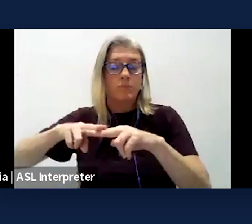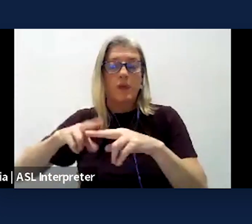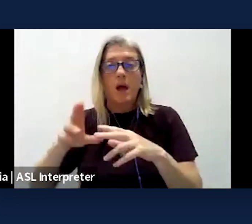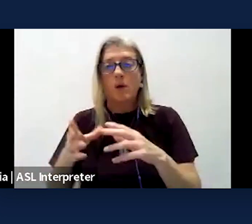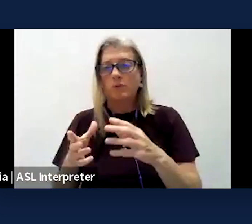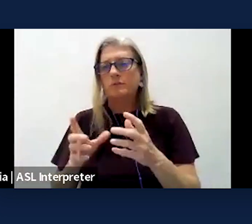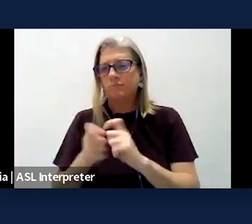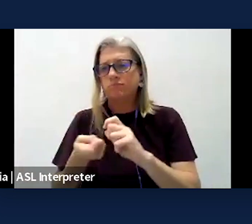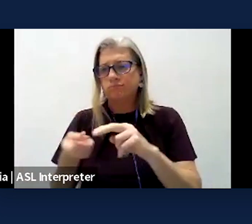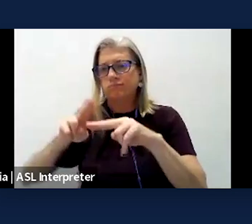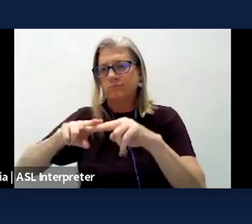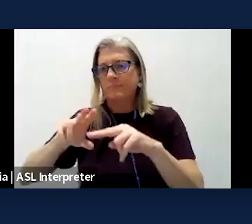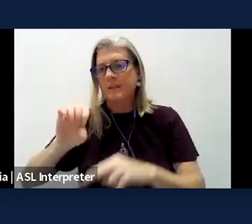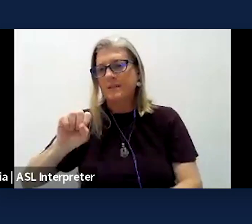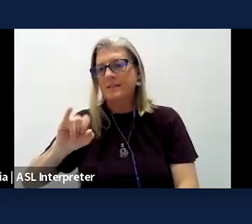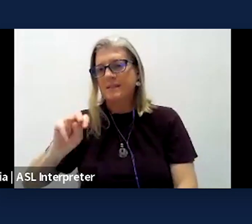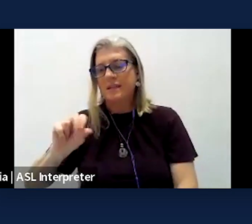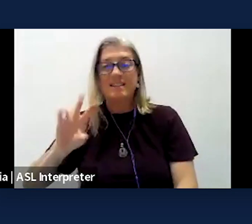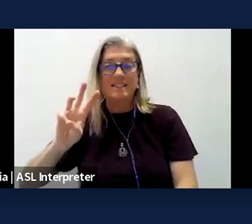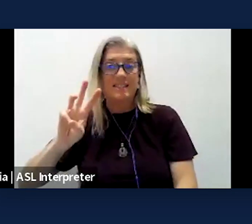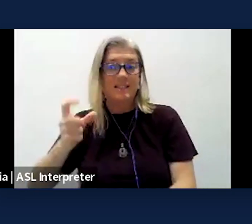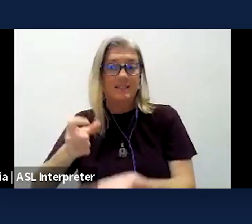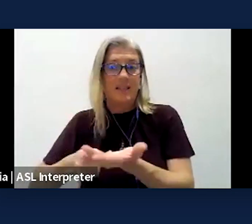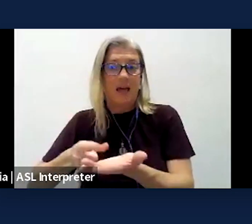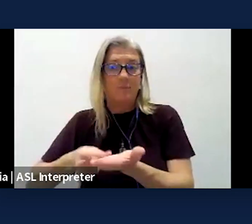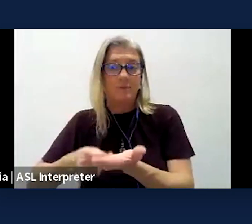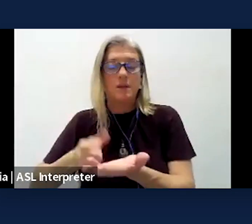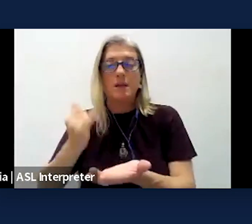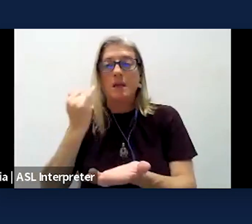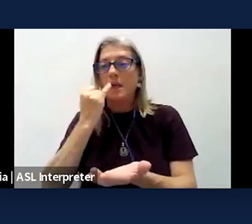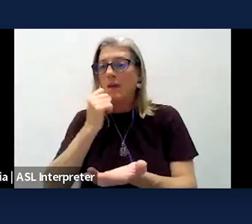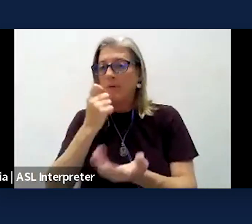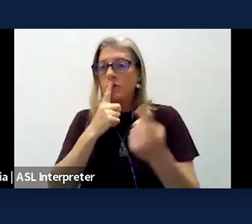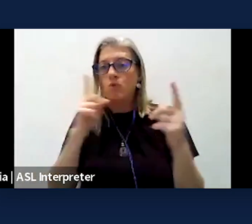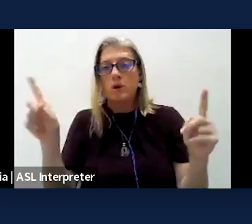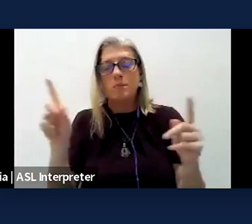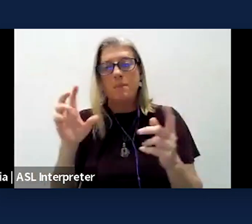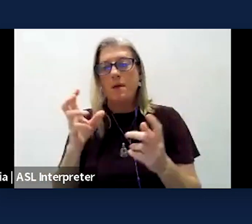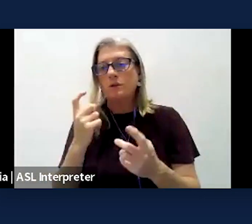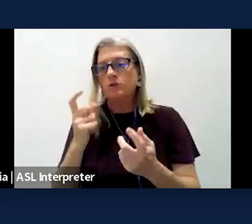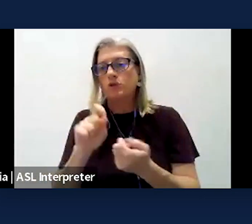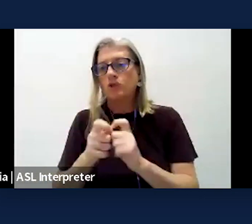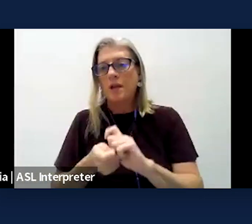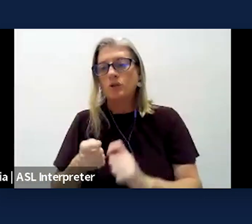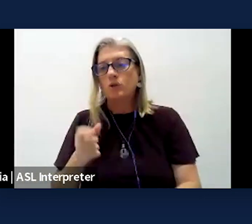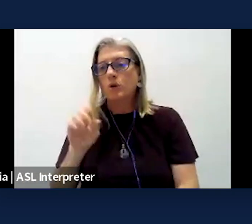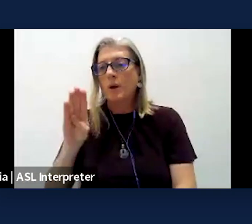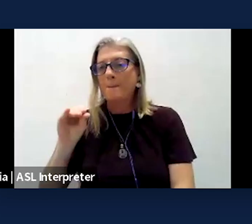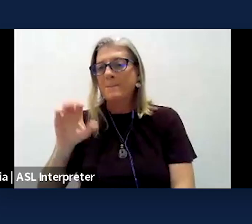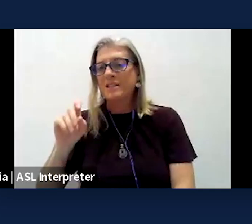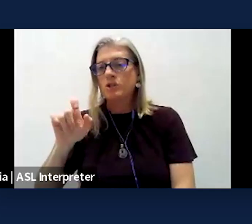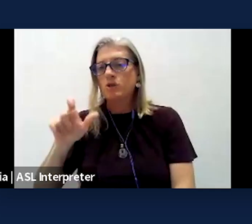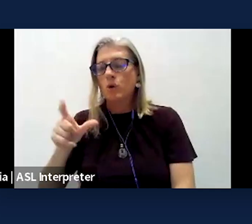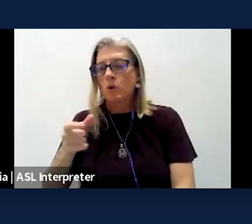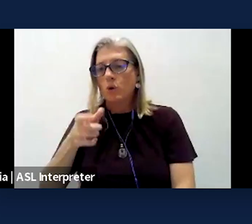Senna, just like you said, up to 6 tabs. But if that's not working, maybe I'll go to like an oral bisacodyl medication, which can be a little bit more powerful